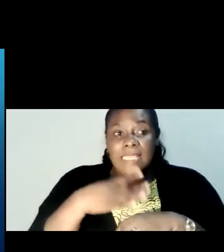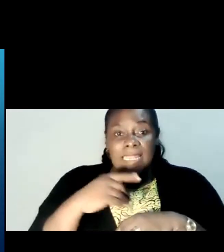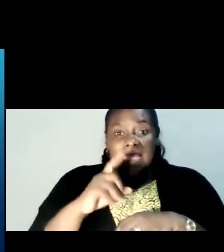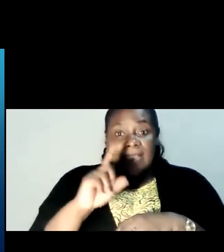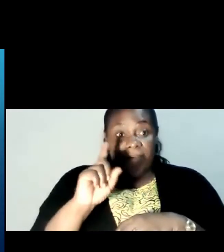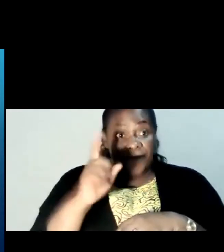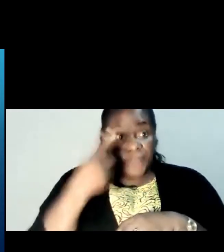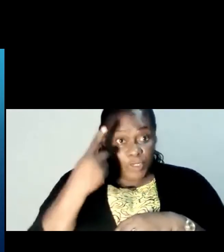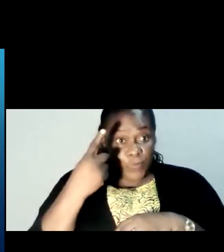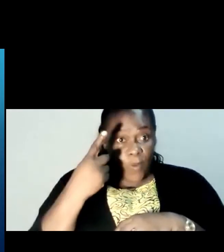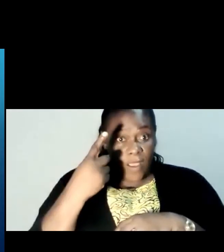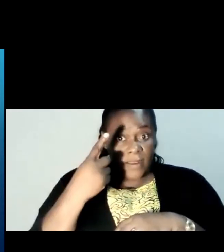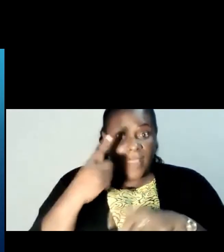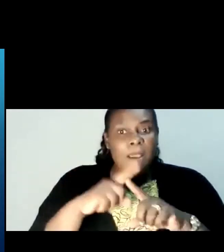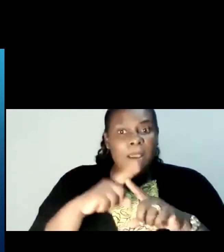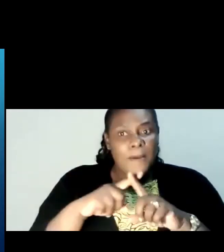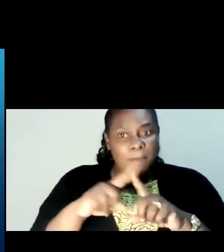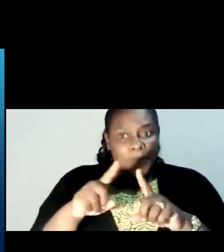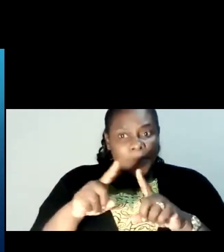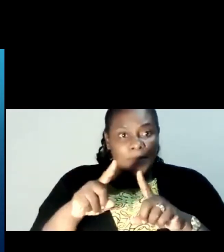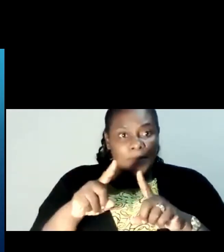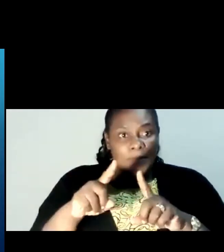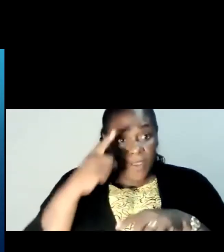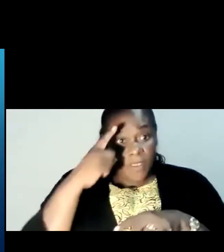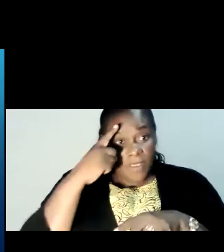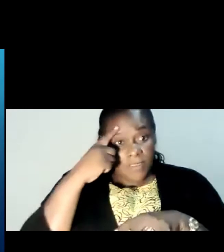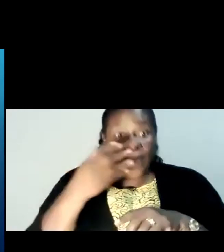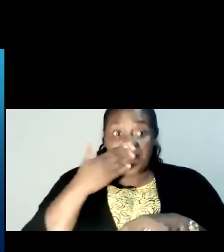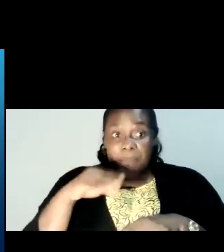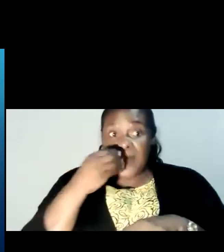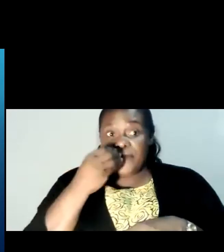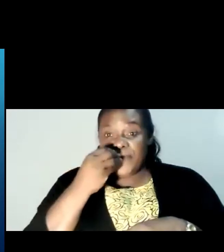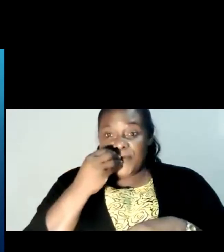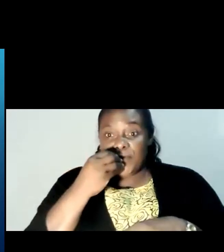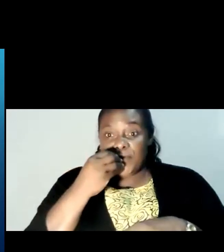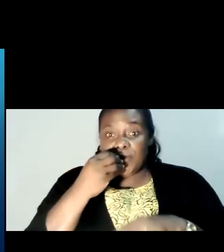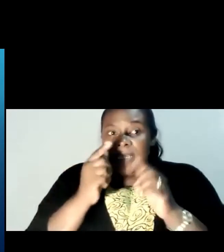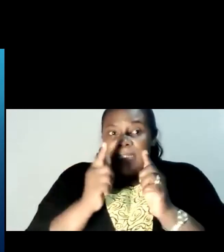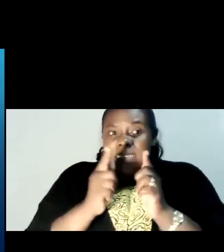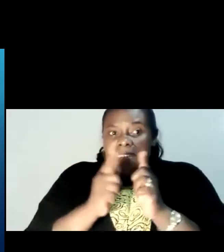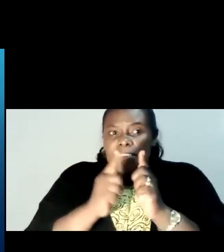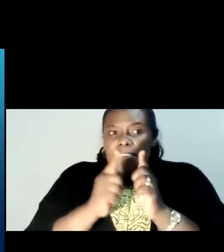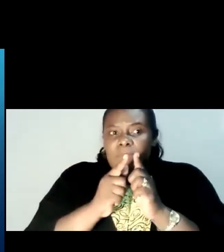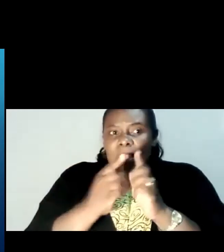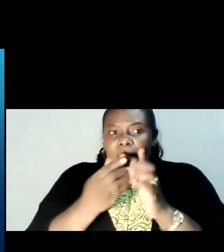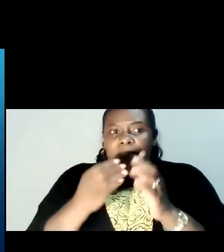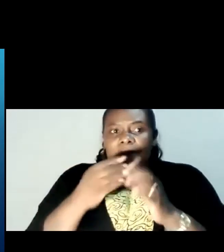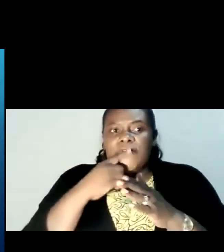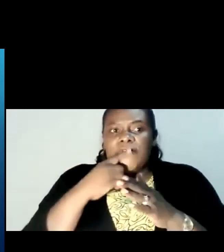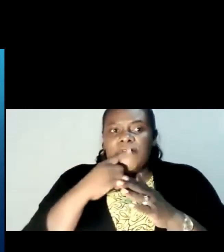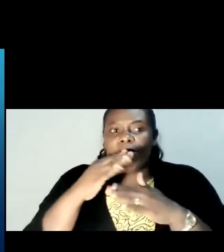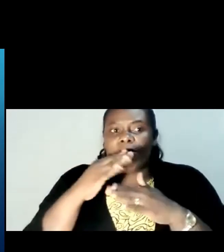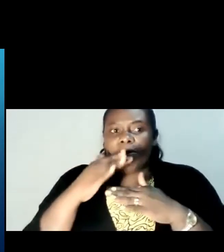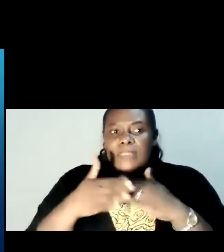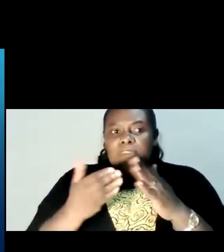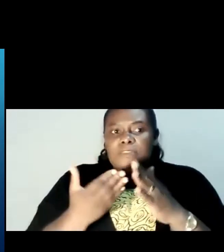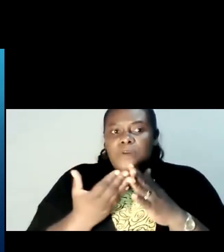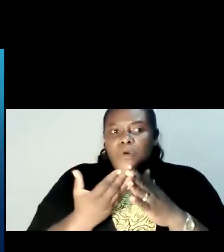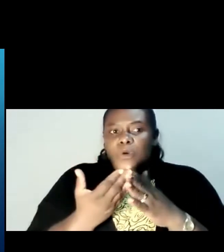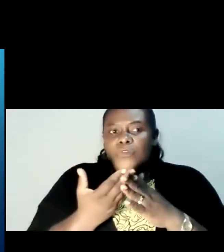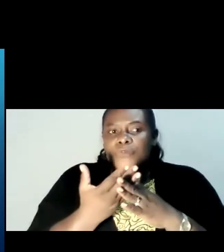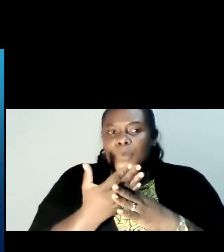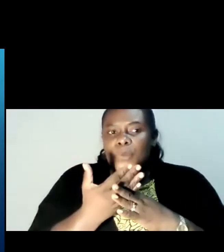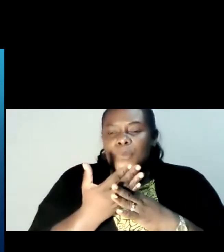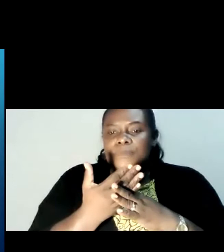it narrows when we develop high cholesterol levels from eating a lot of fatty food.